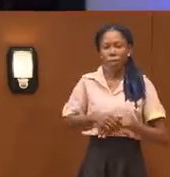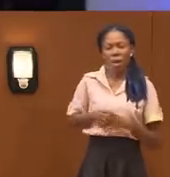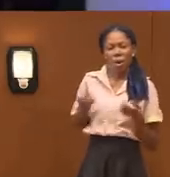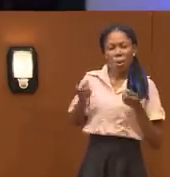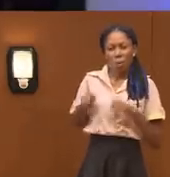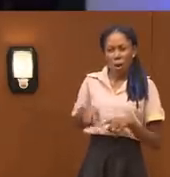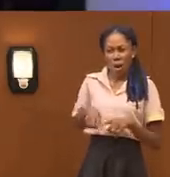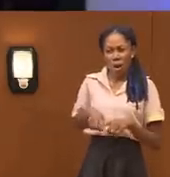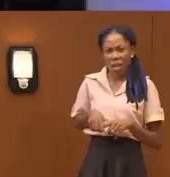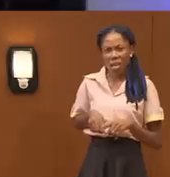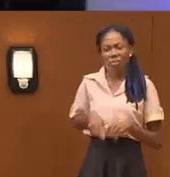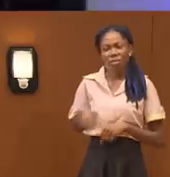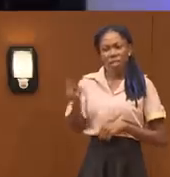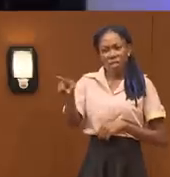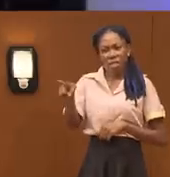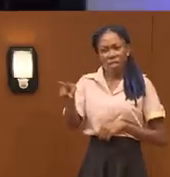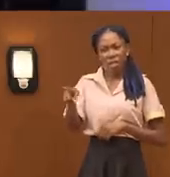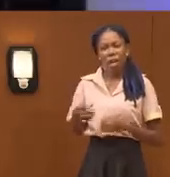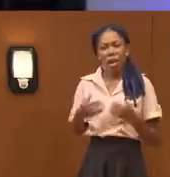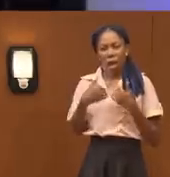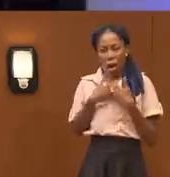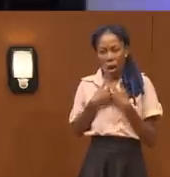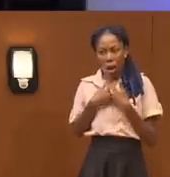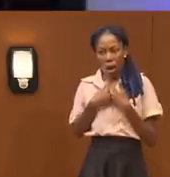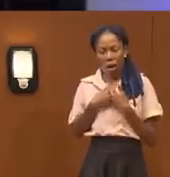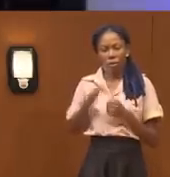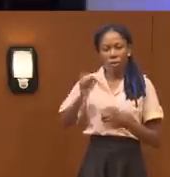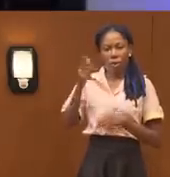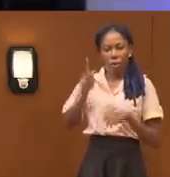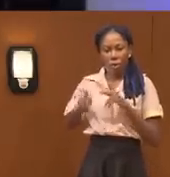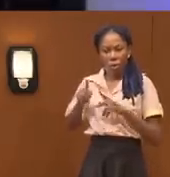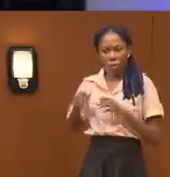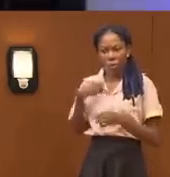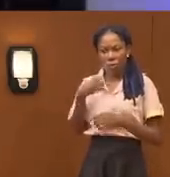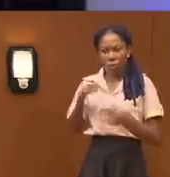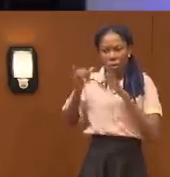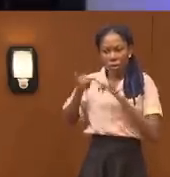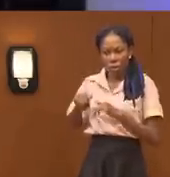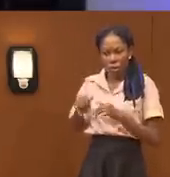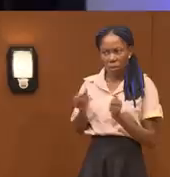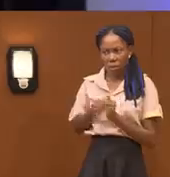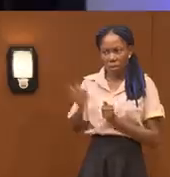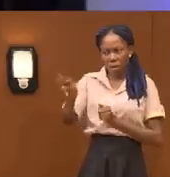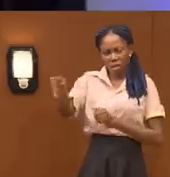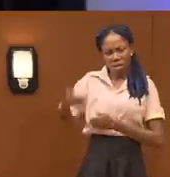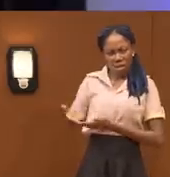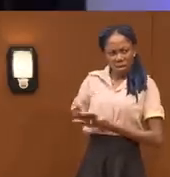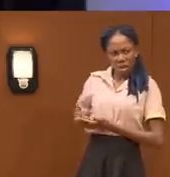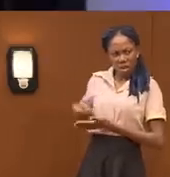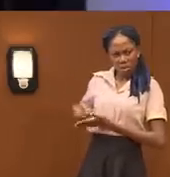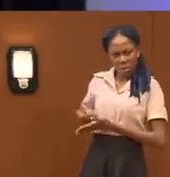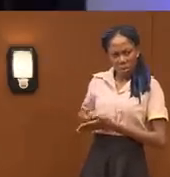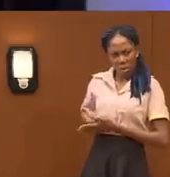not, he also occupied, he also has some people who are living with him, he's collecting money from him, but we don't bother about that. So when we told